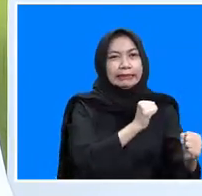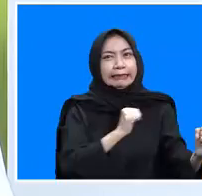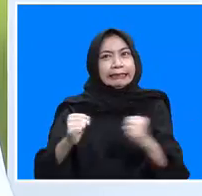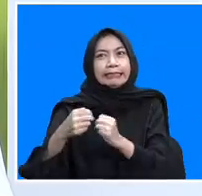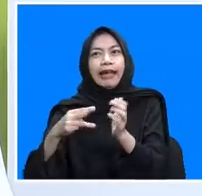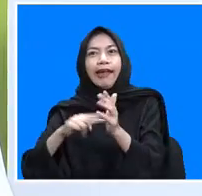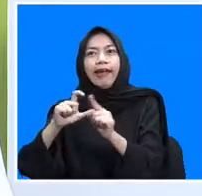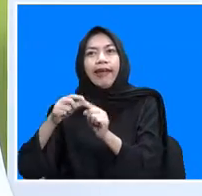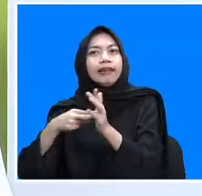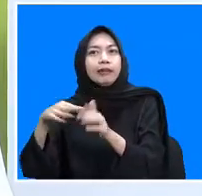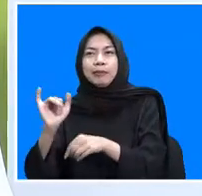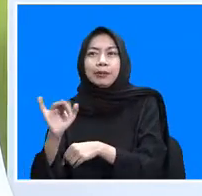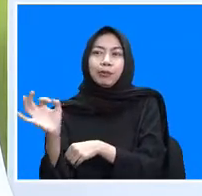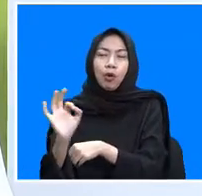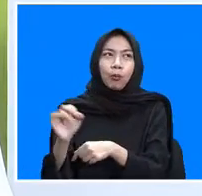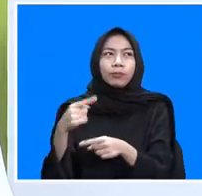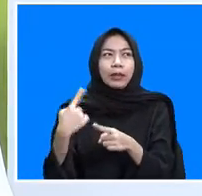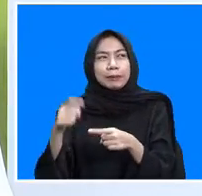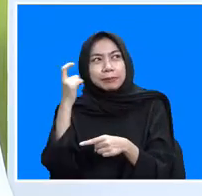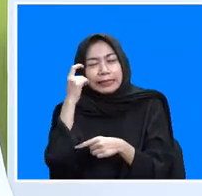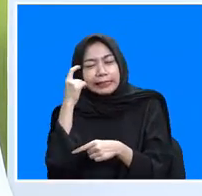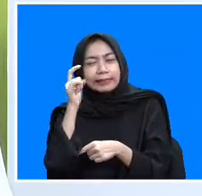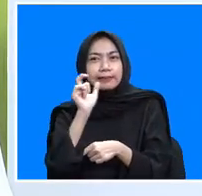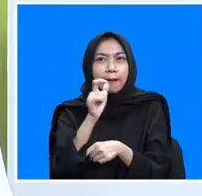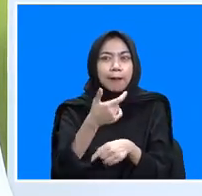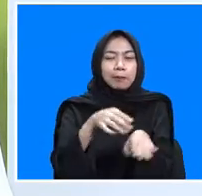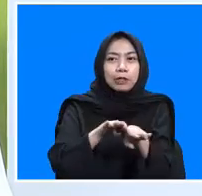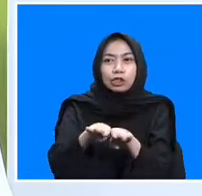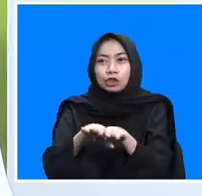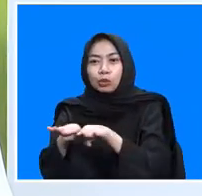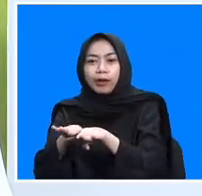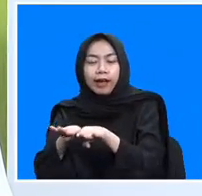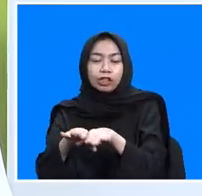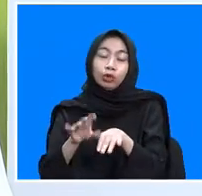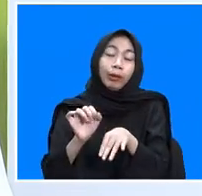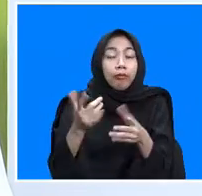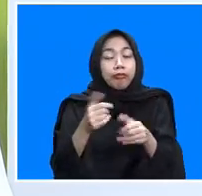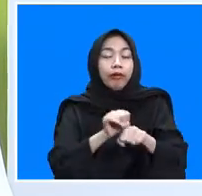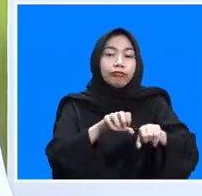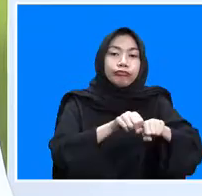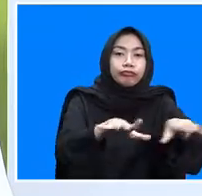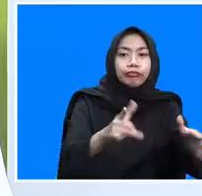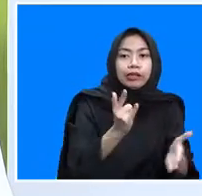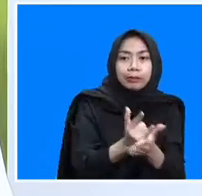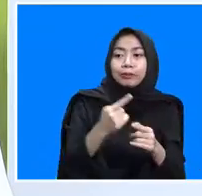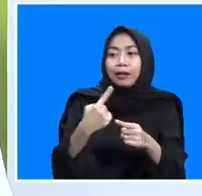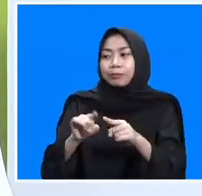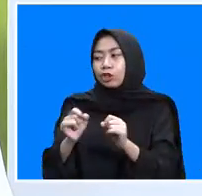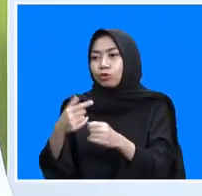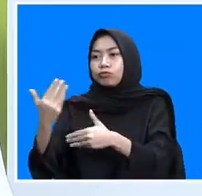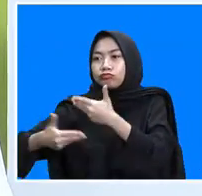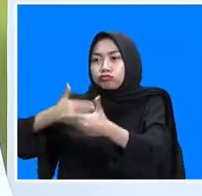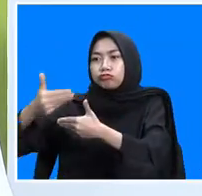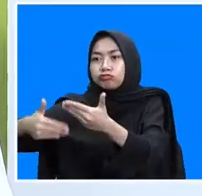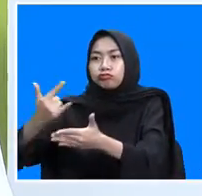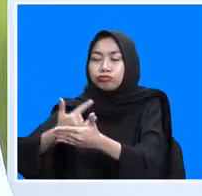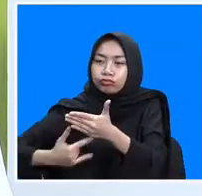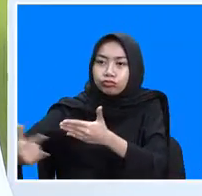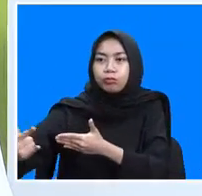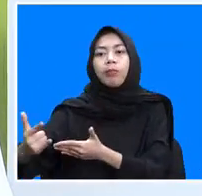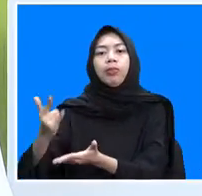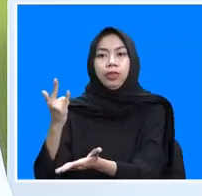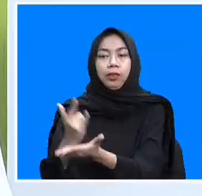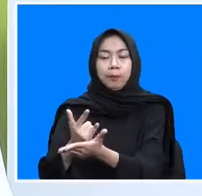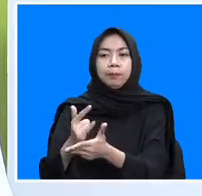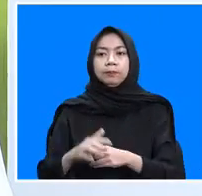but we're learning to learn to live with a pandemic, and I think we are going to look